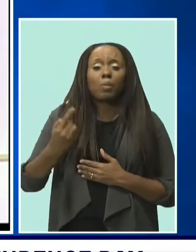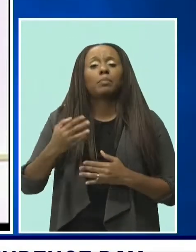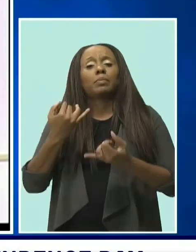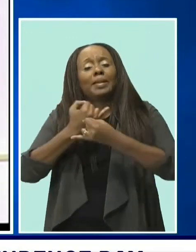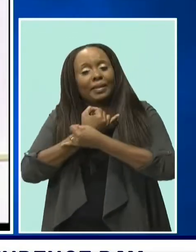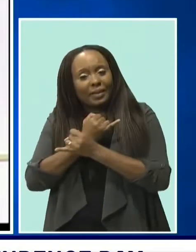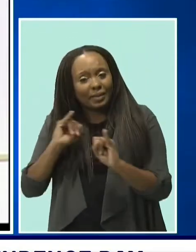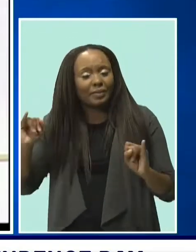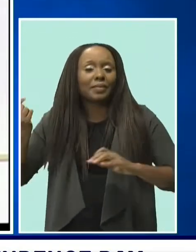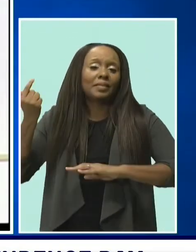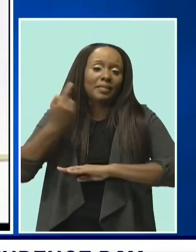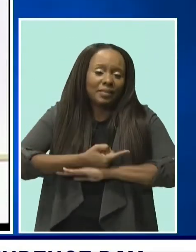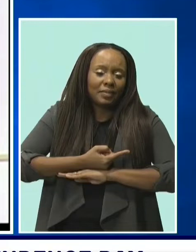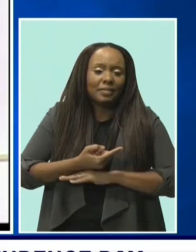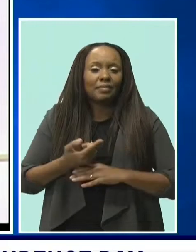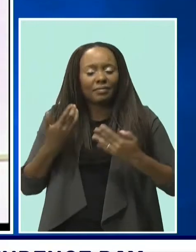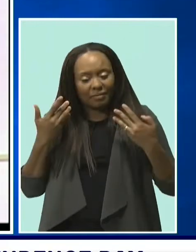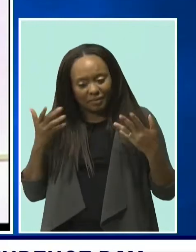Day.